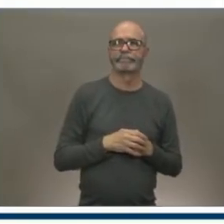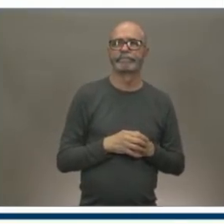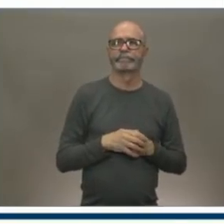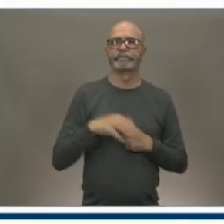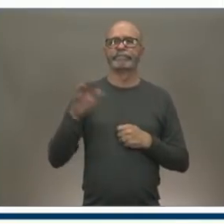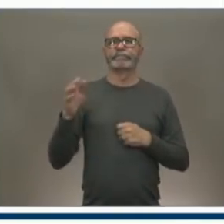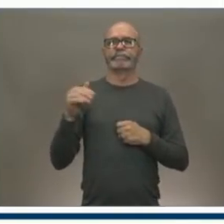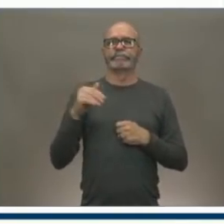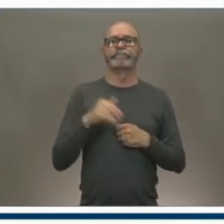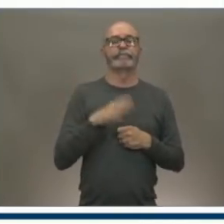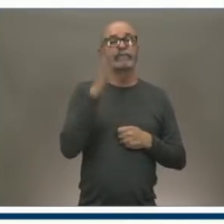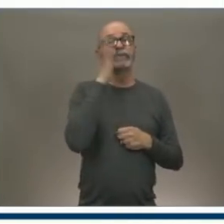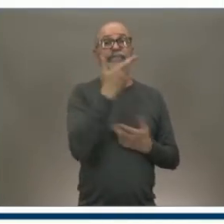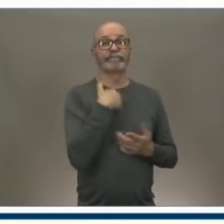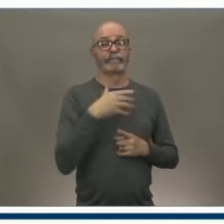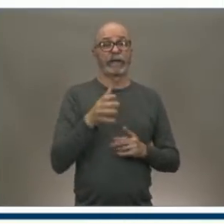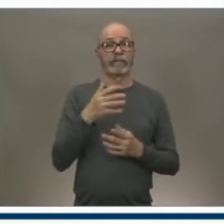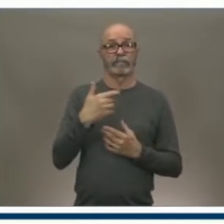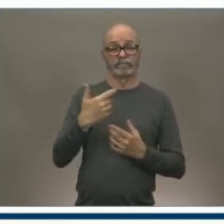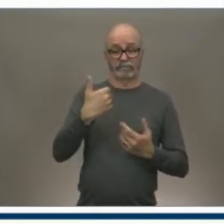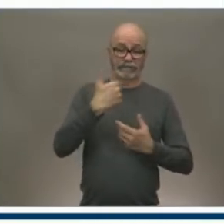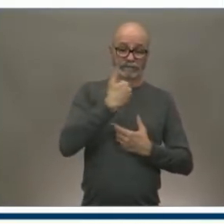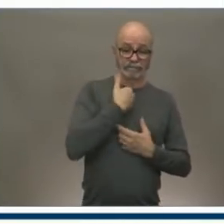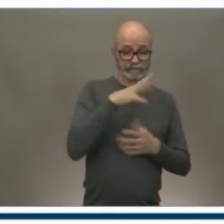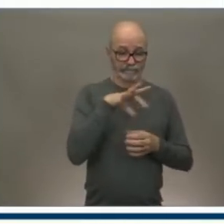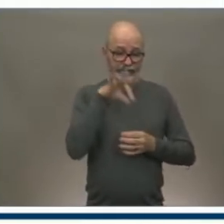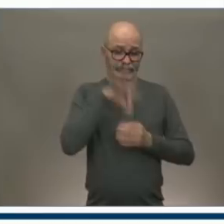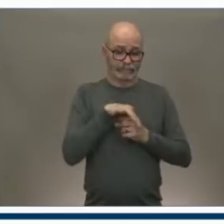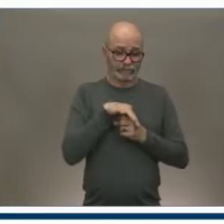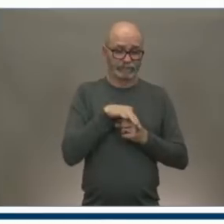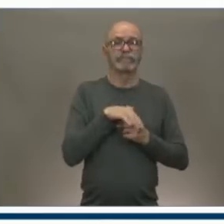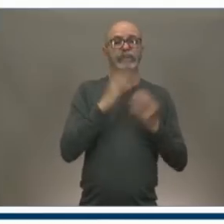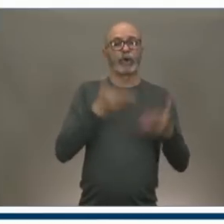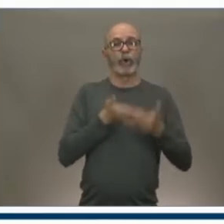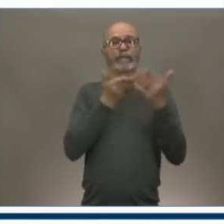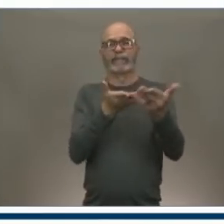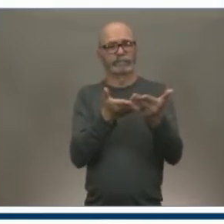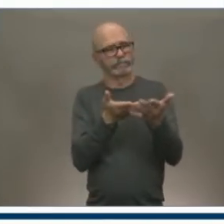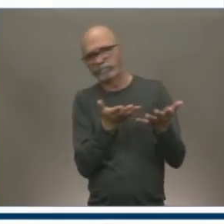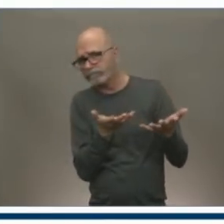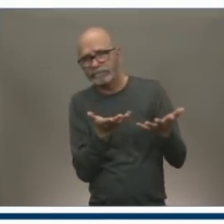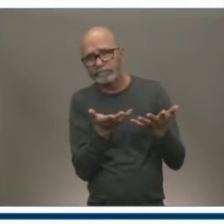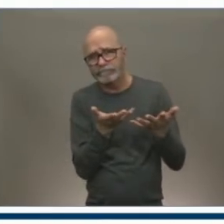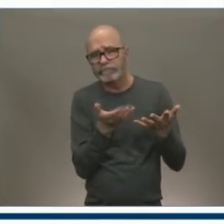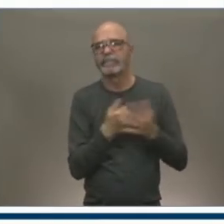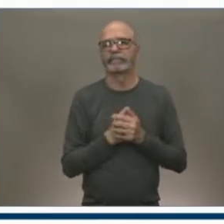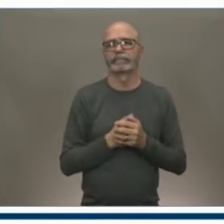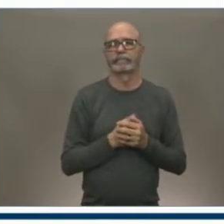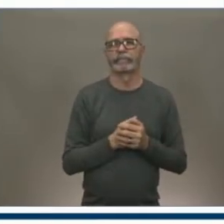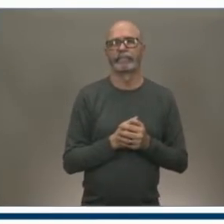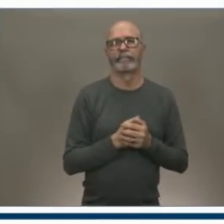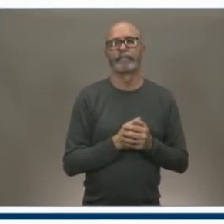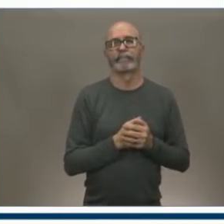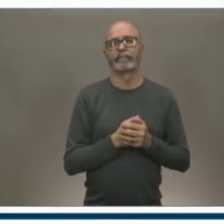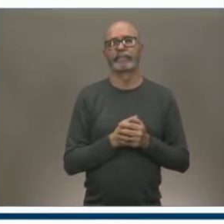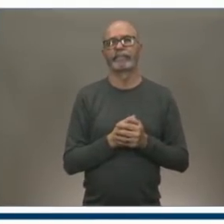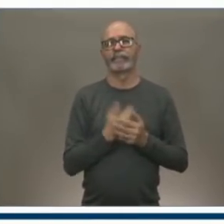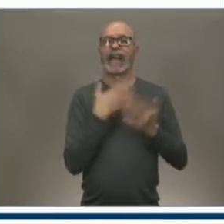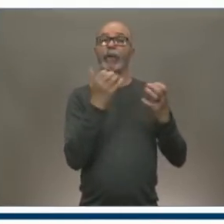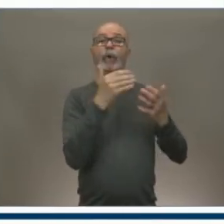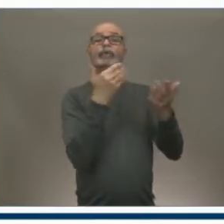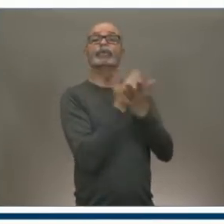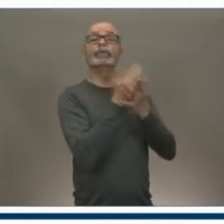campaign. I wanted to make sure that the new premier had a period of time to be able to appoint their own